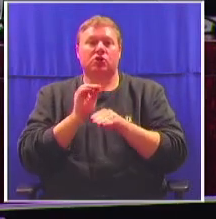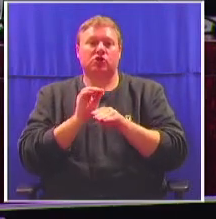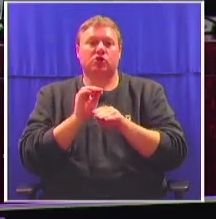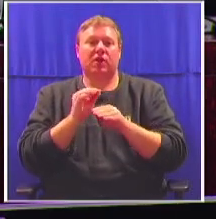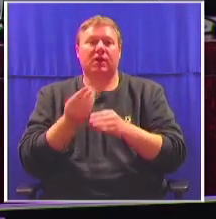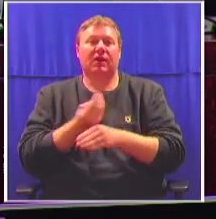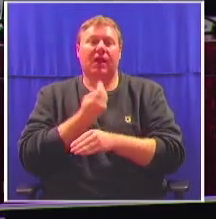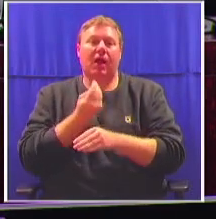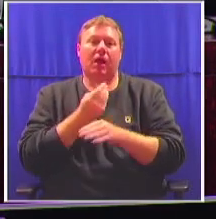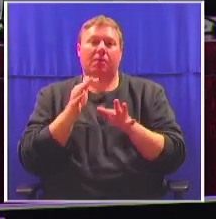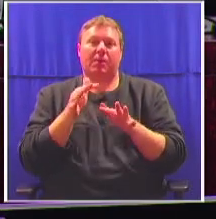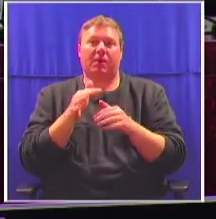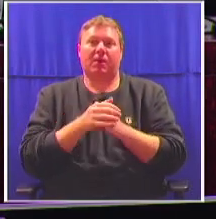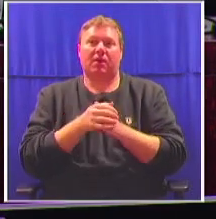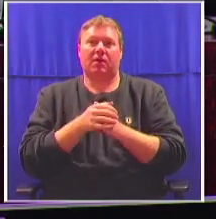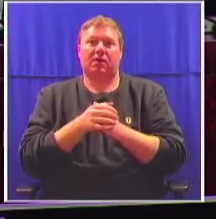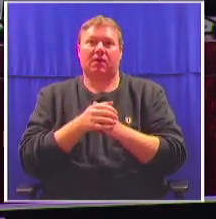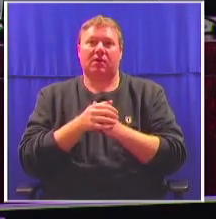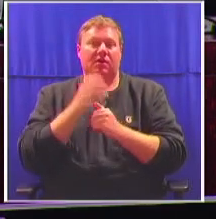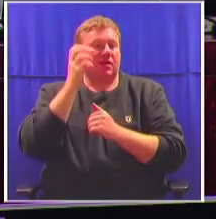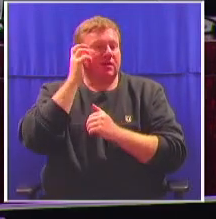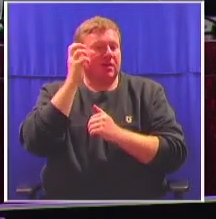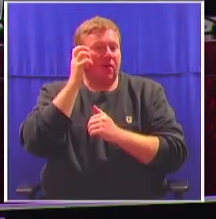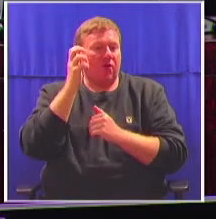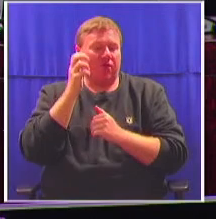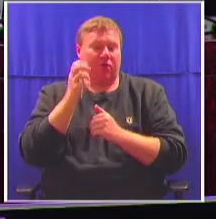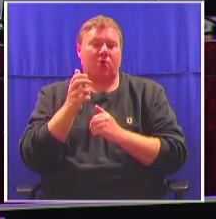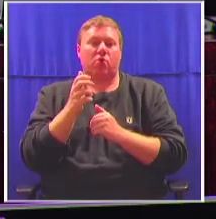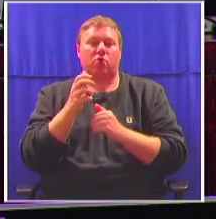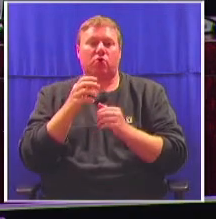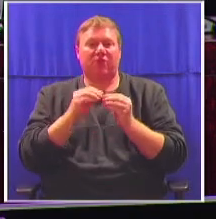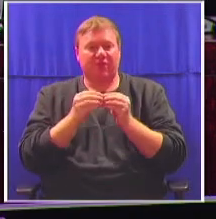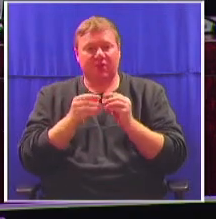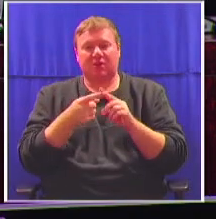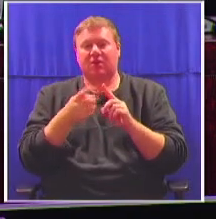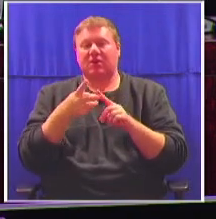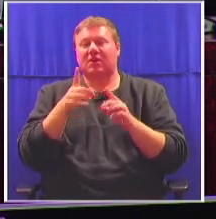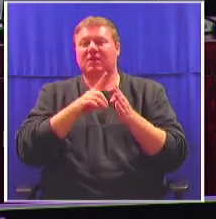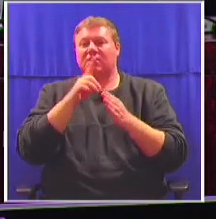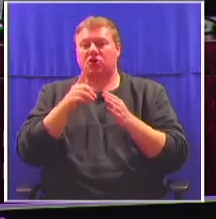people in cell phone repairs, digital installation,